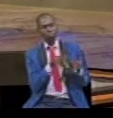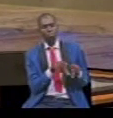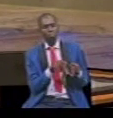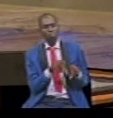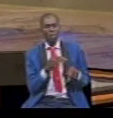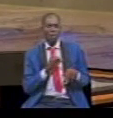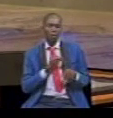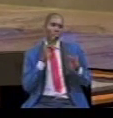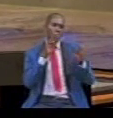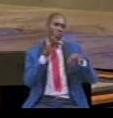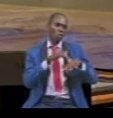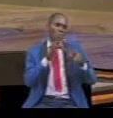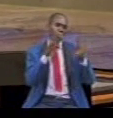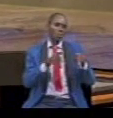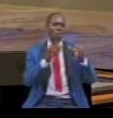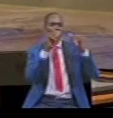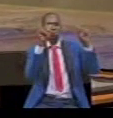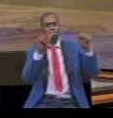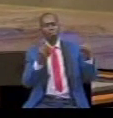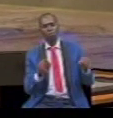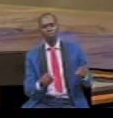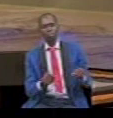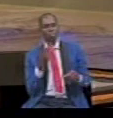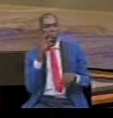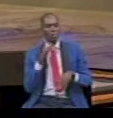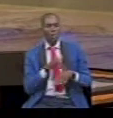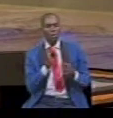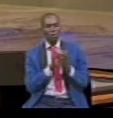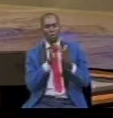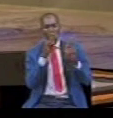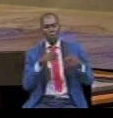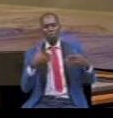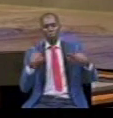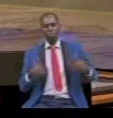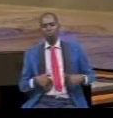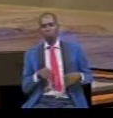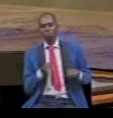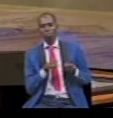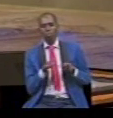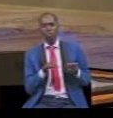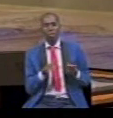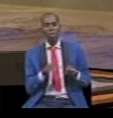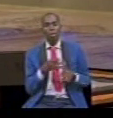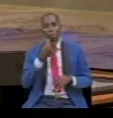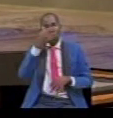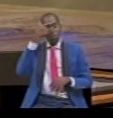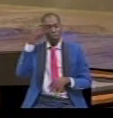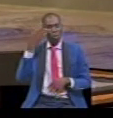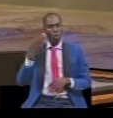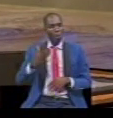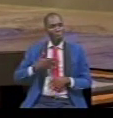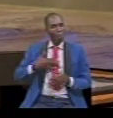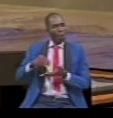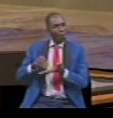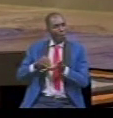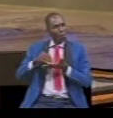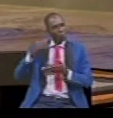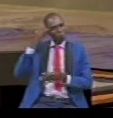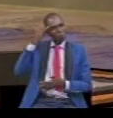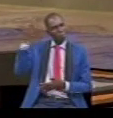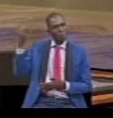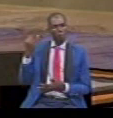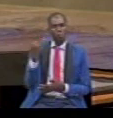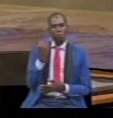his posture, I look at his body language, and because of my supposition,